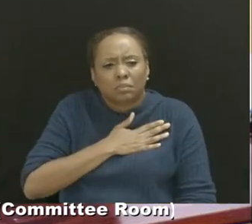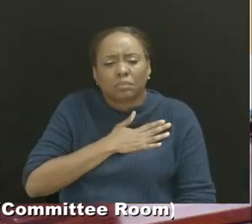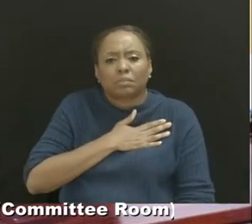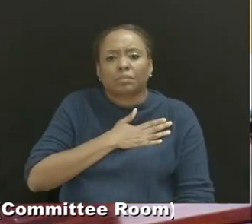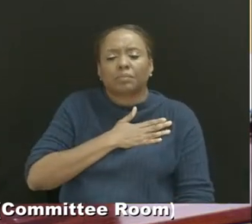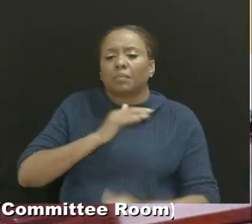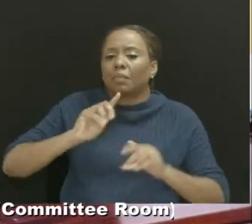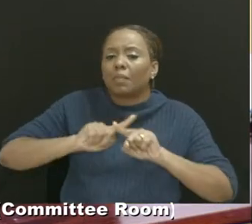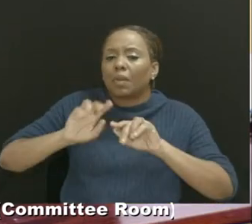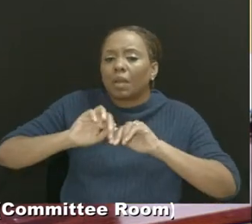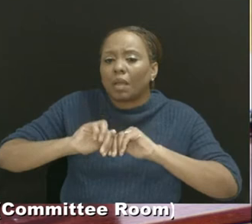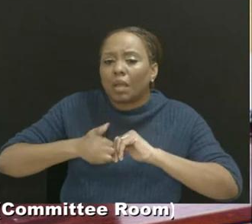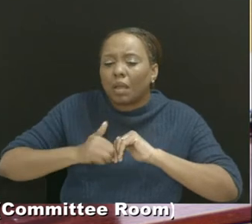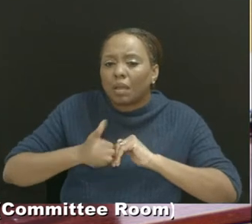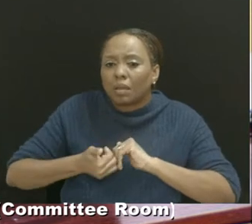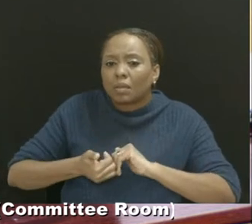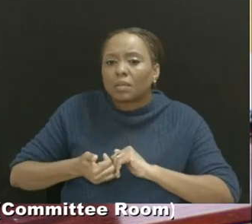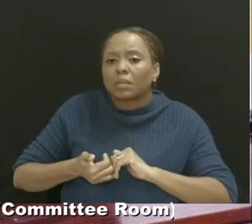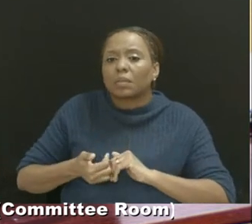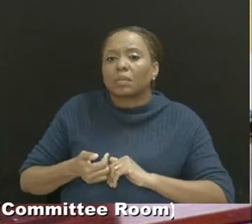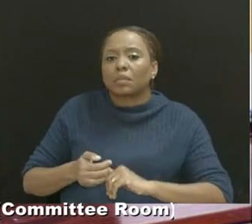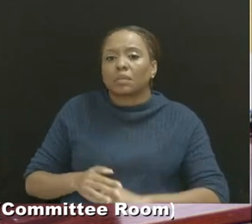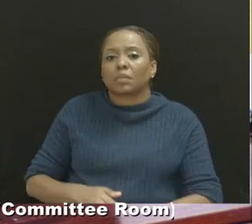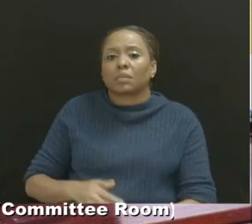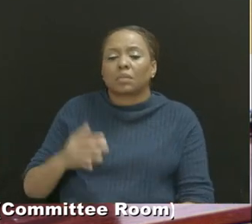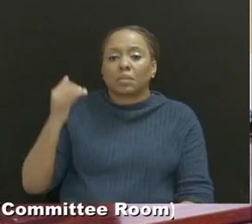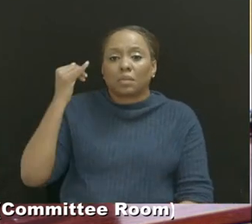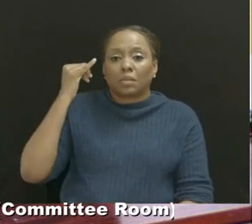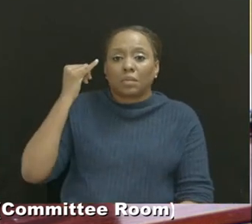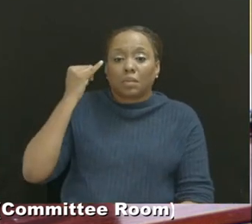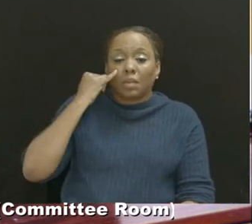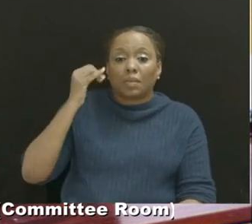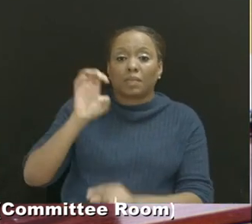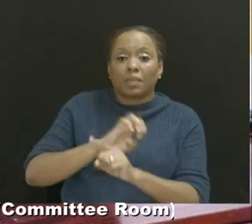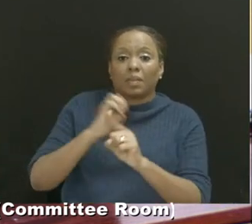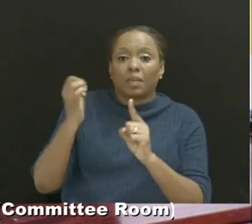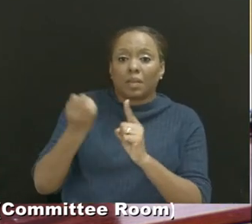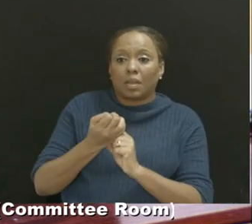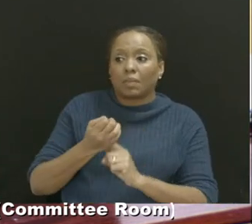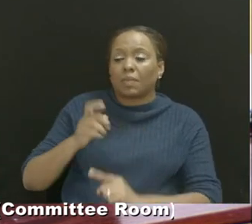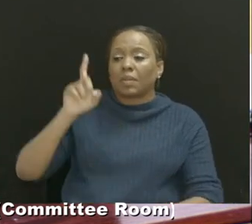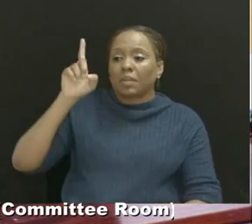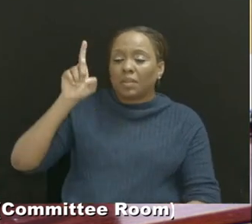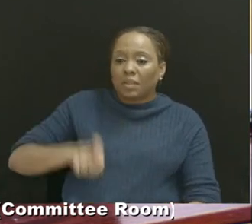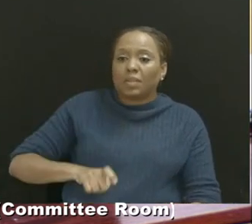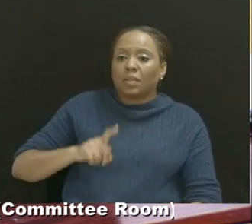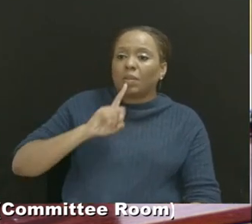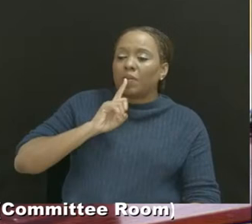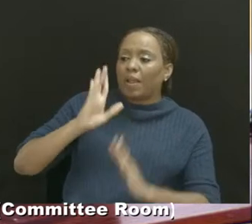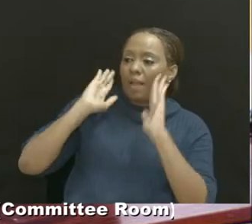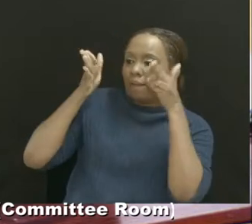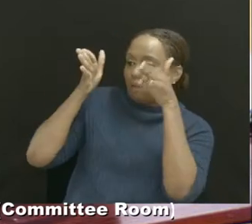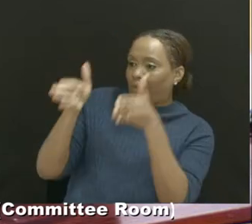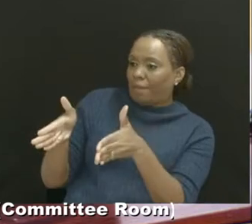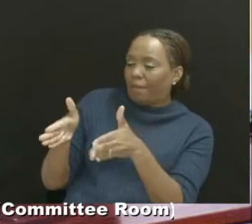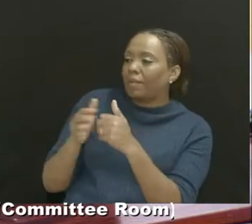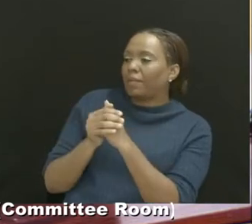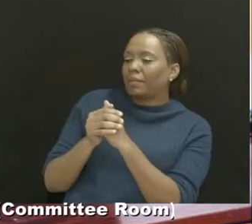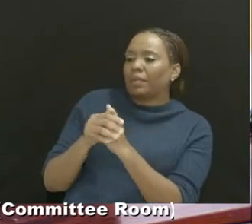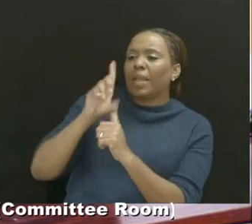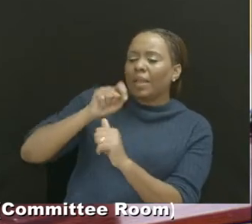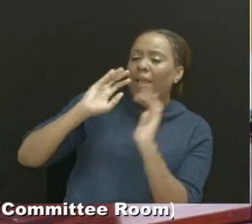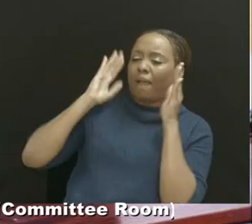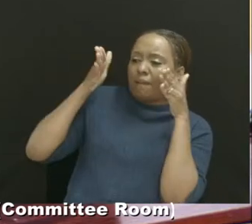only way we can build forward better is if the environment is at the center. It must be the fulcrum for